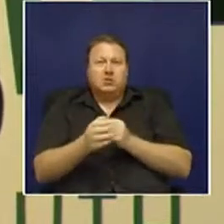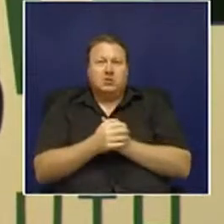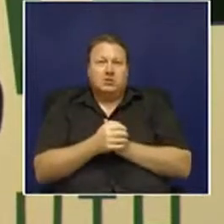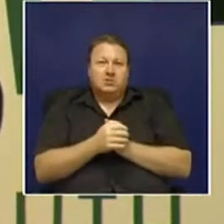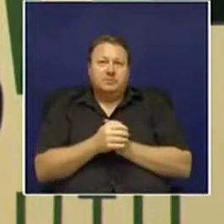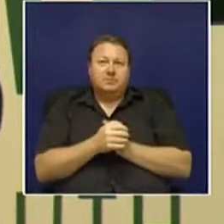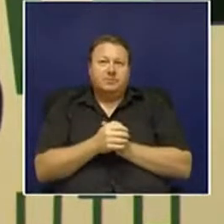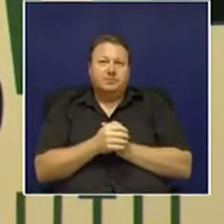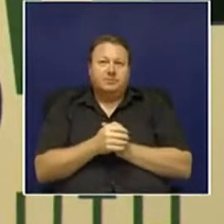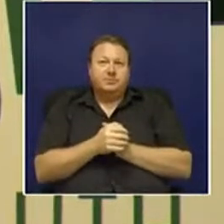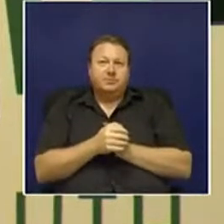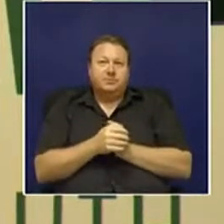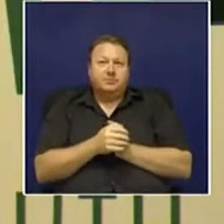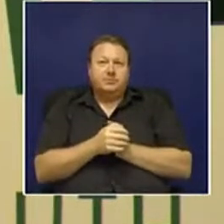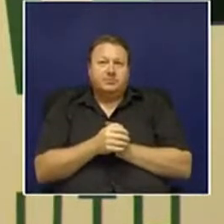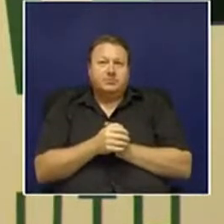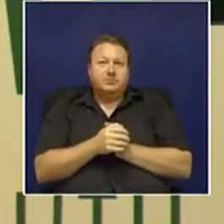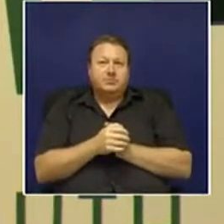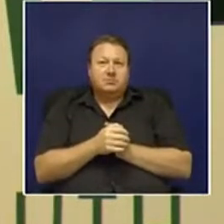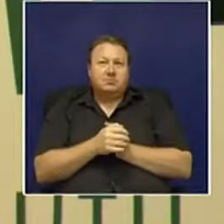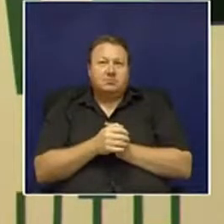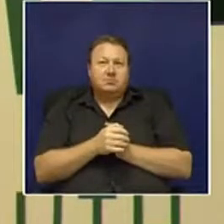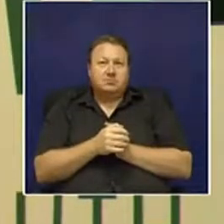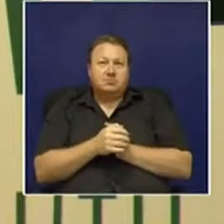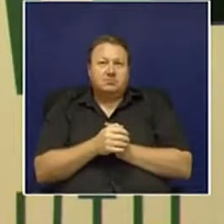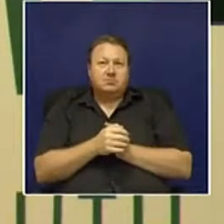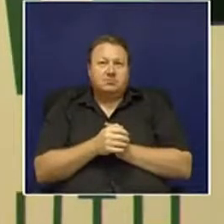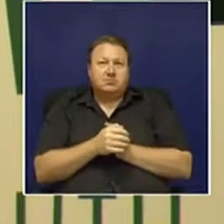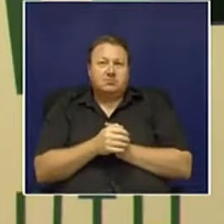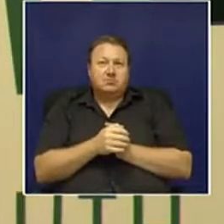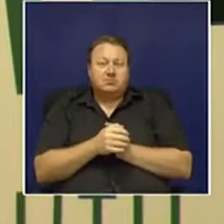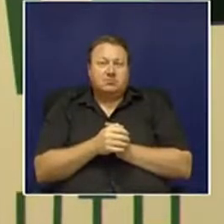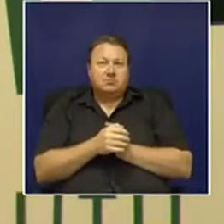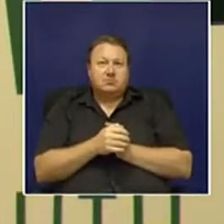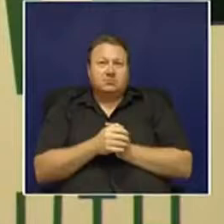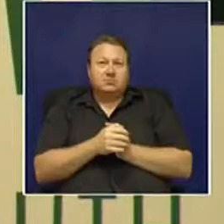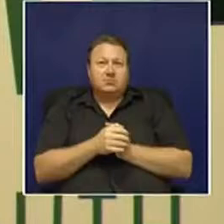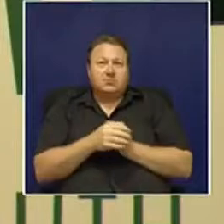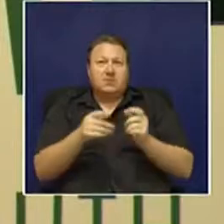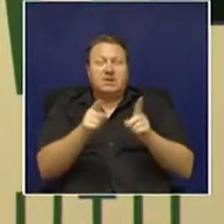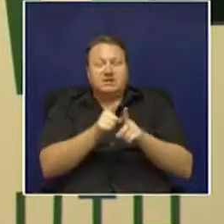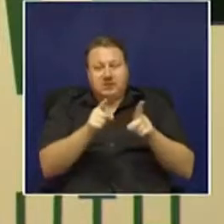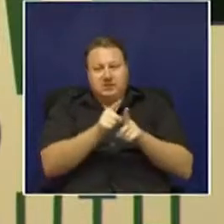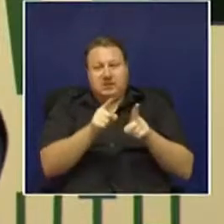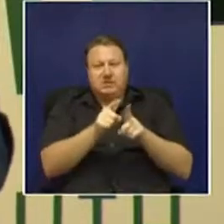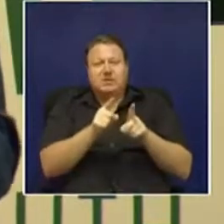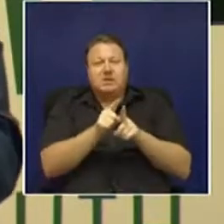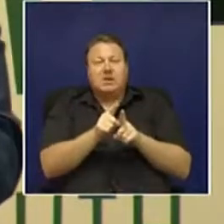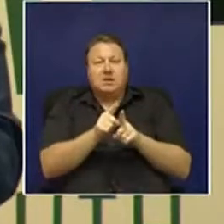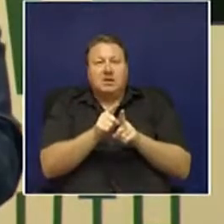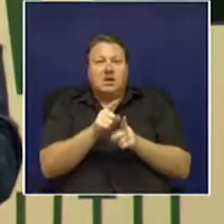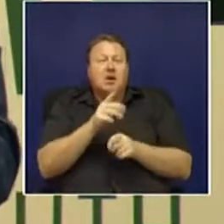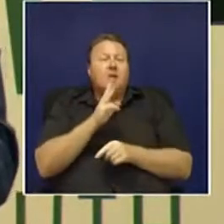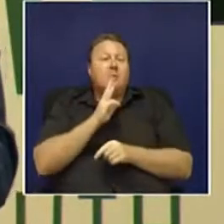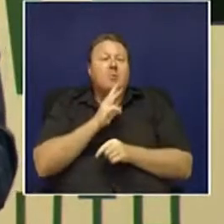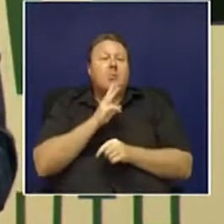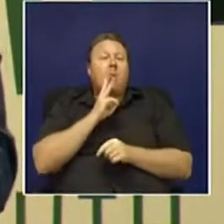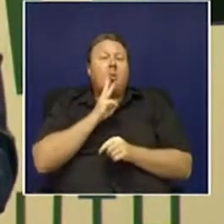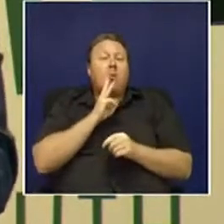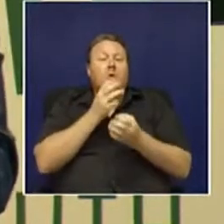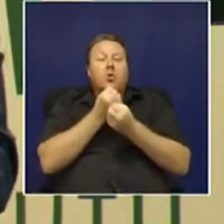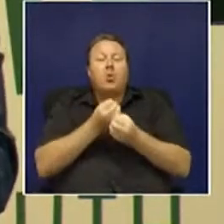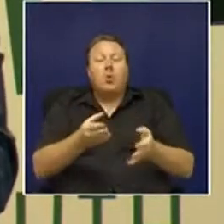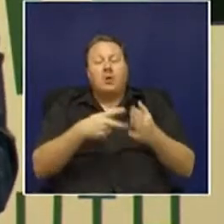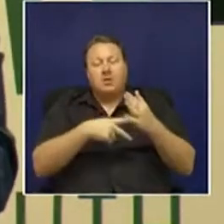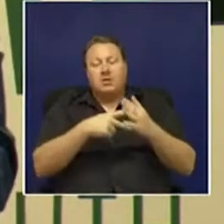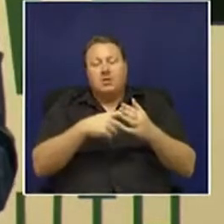line, and the Polokwane Regional Water Waste Program. As part of the efforts to position infrastructure as